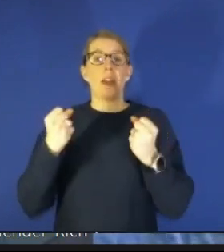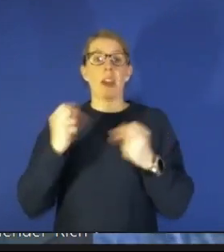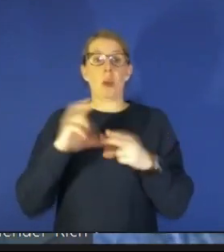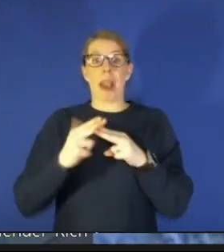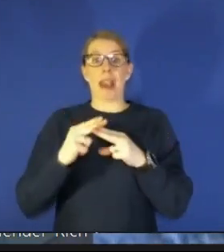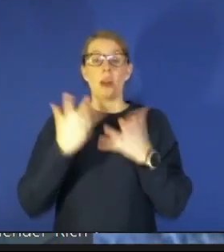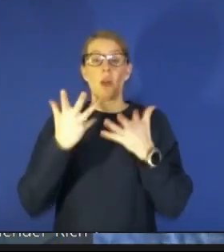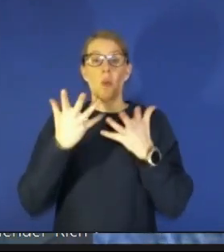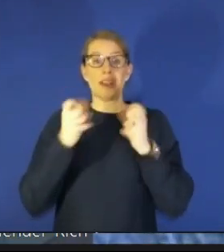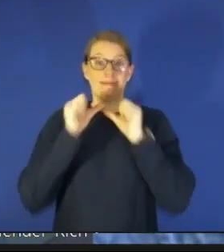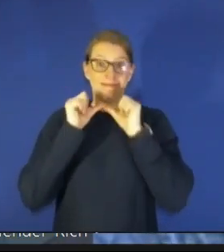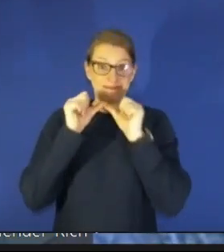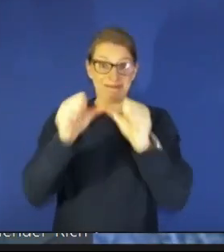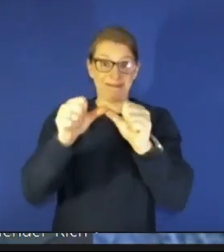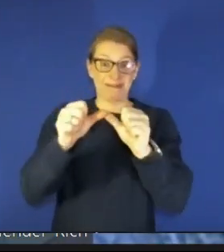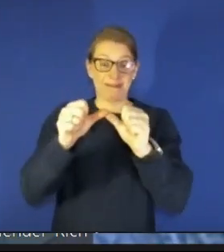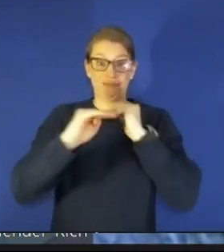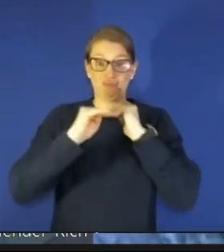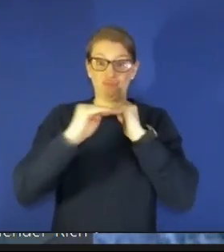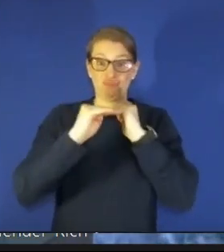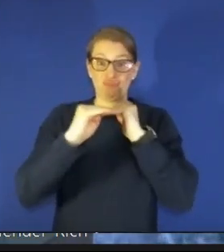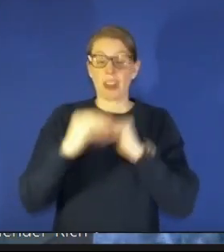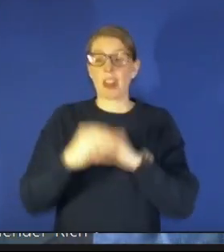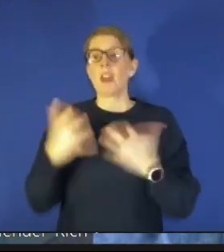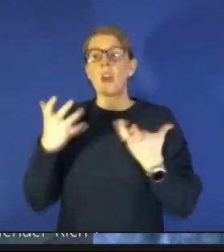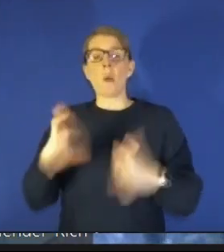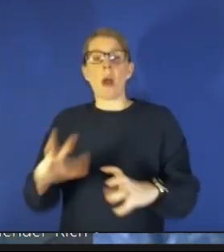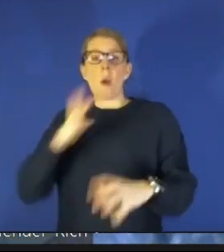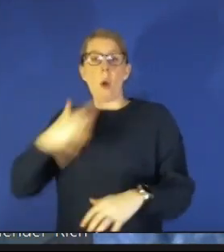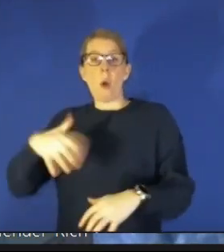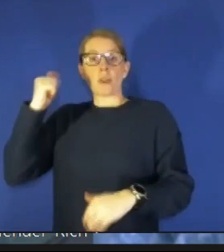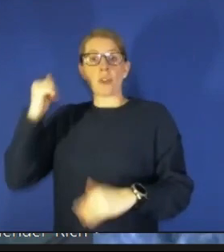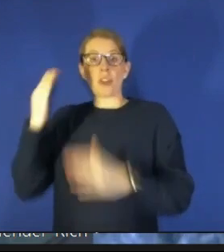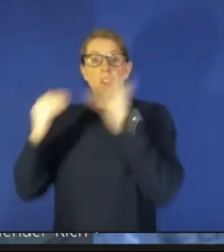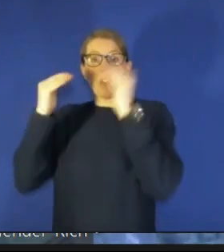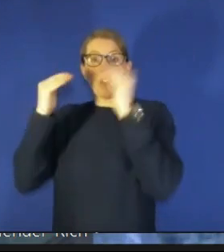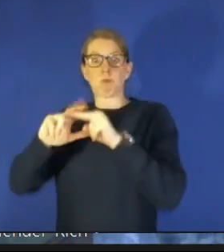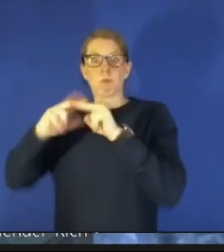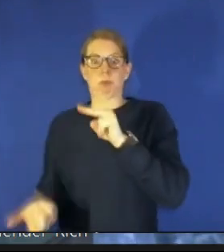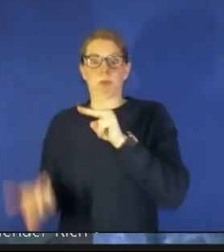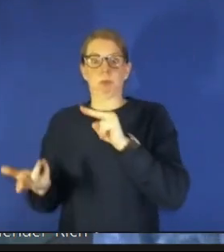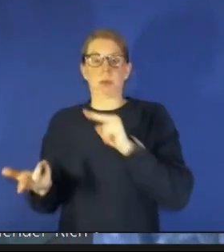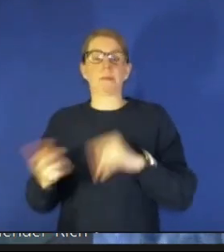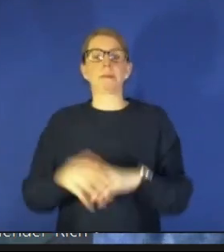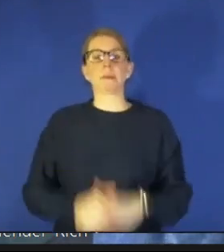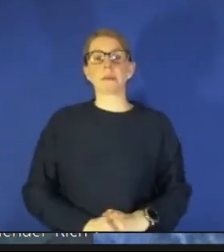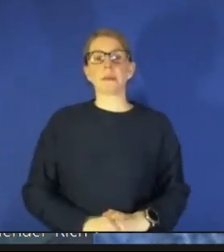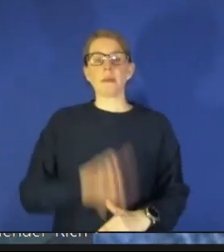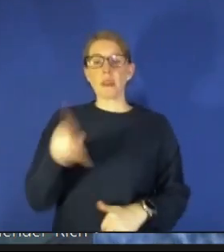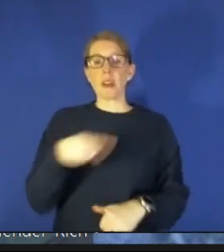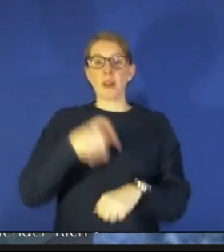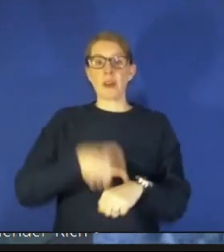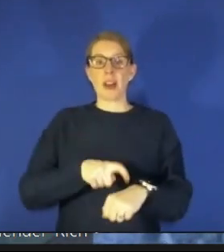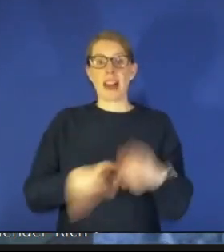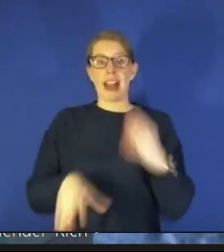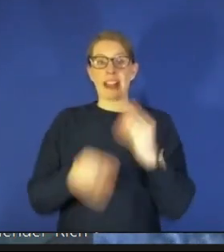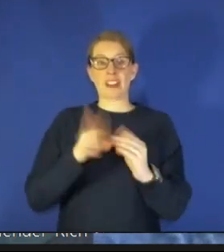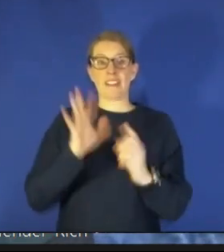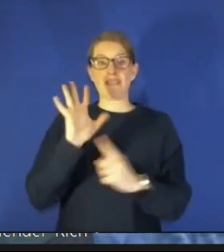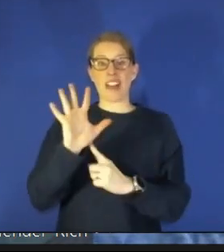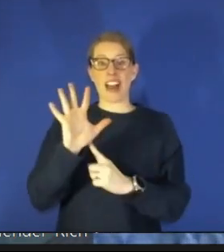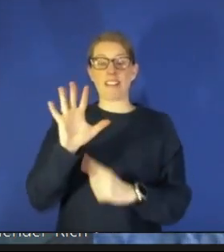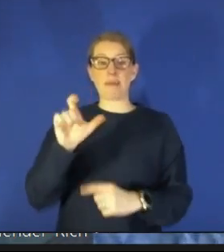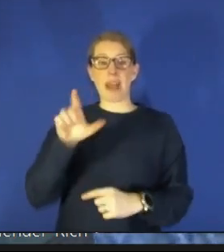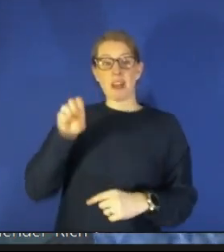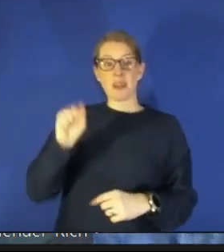We don't want to see our older adults really losing a lot of weight. This is really the only time where that extra 5 pounds on the hips can actually